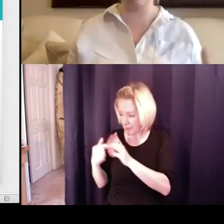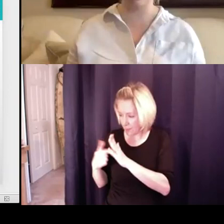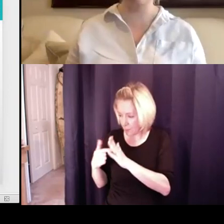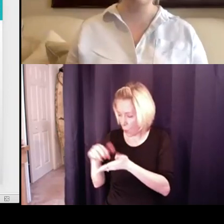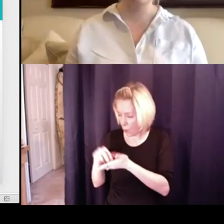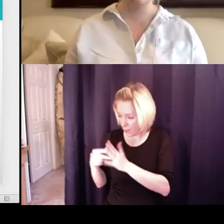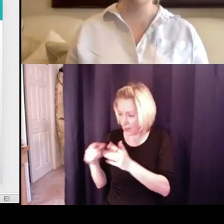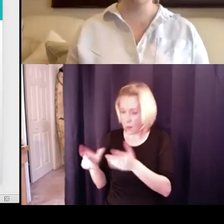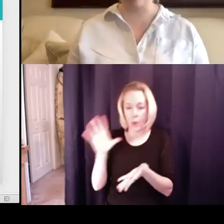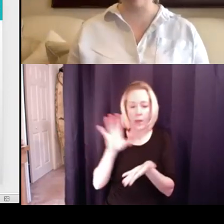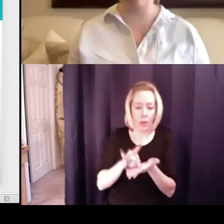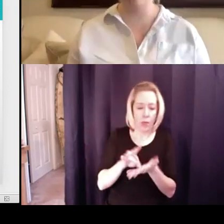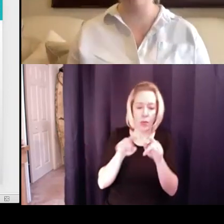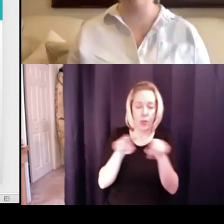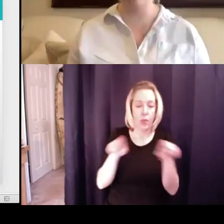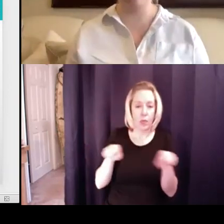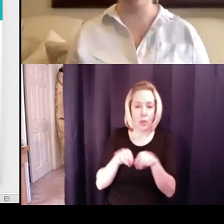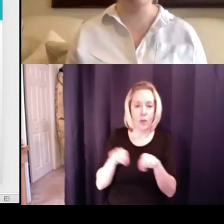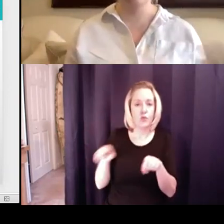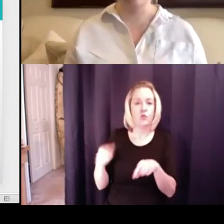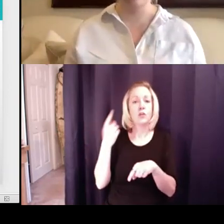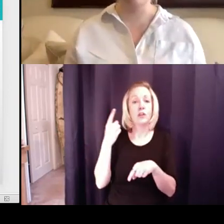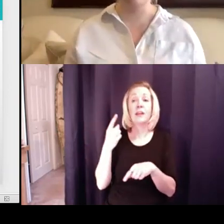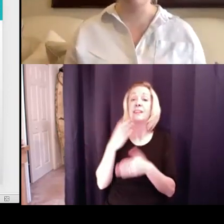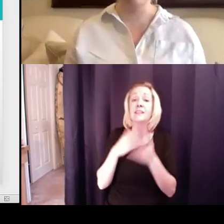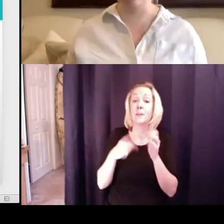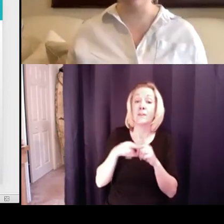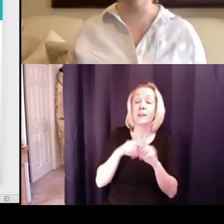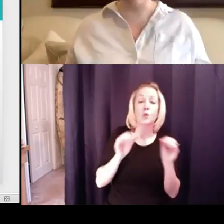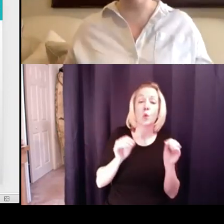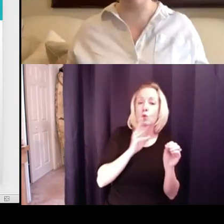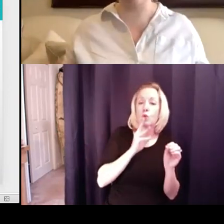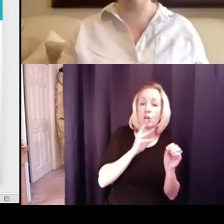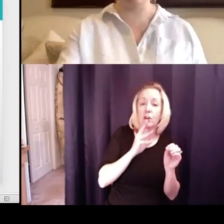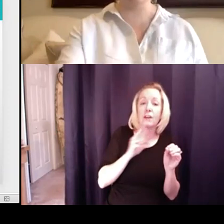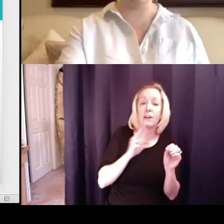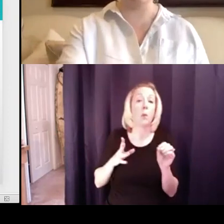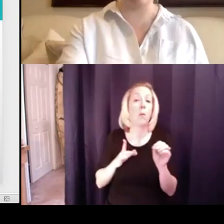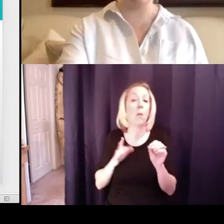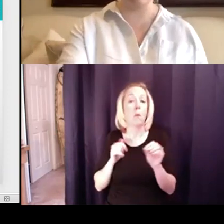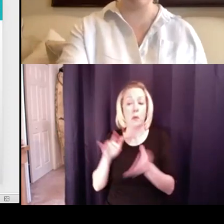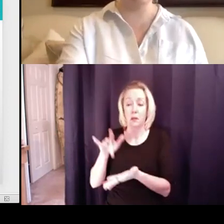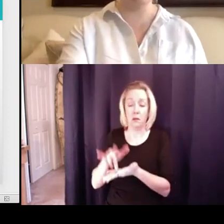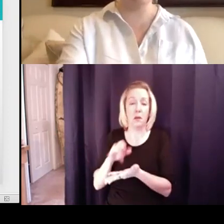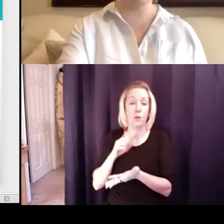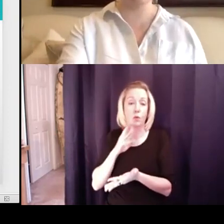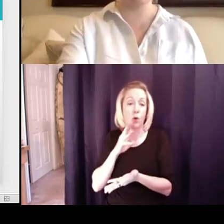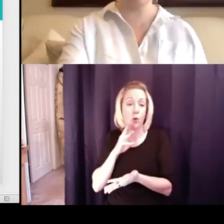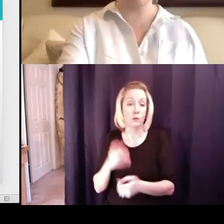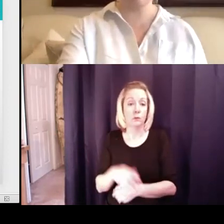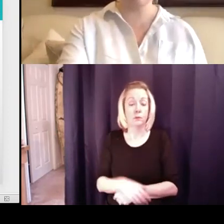can choose from. You don't have to have one with voice output. That was just something we had extra ones, so we attached them.